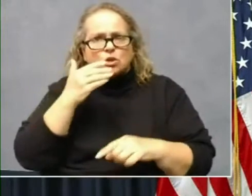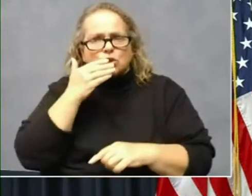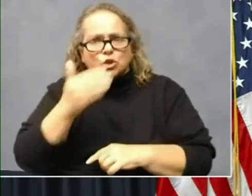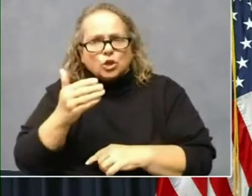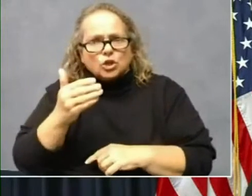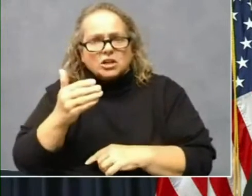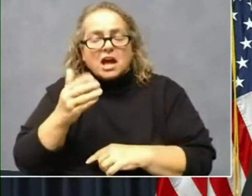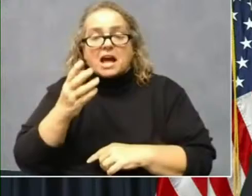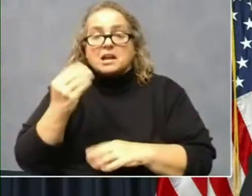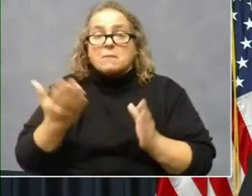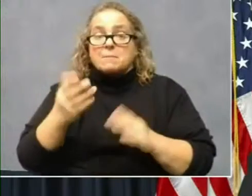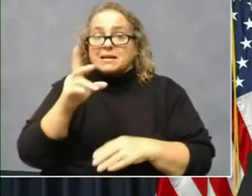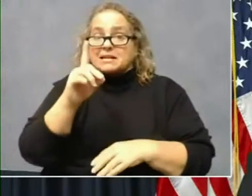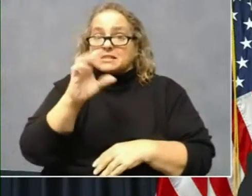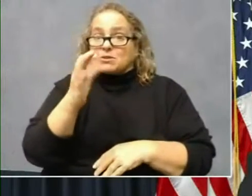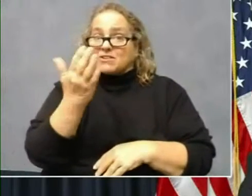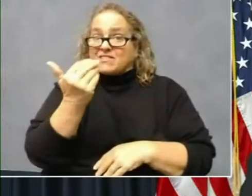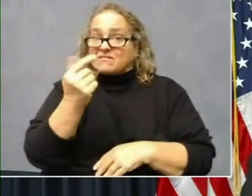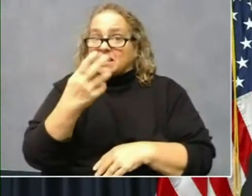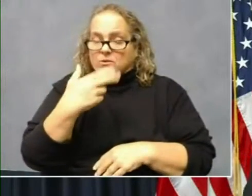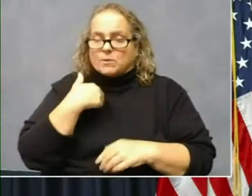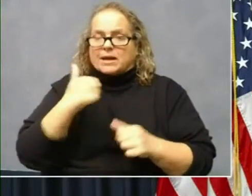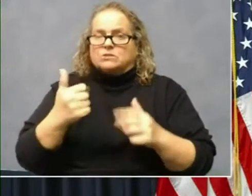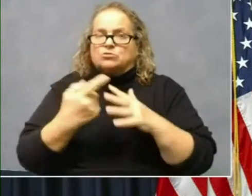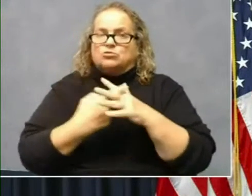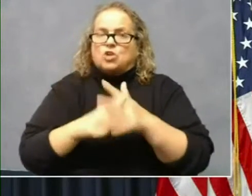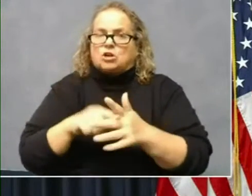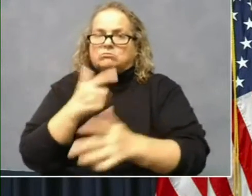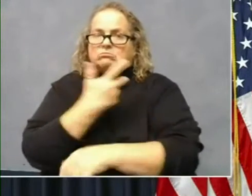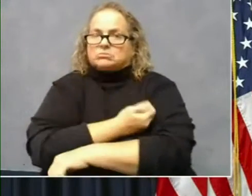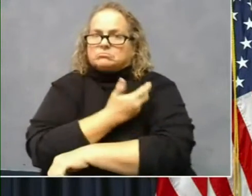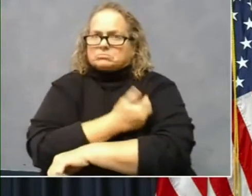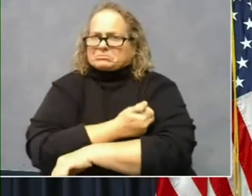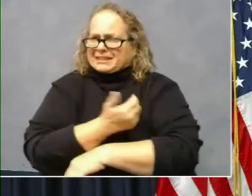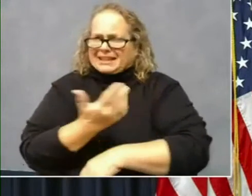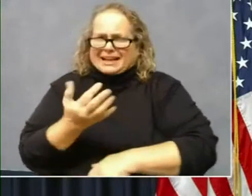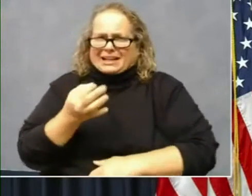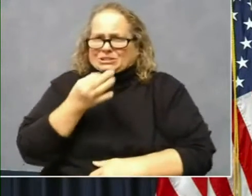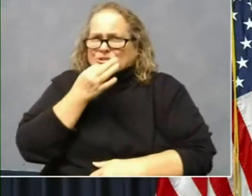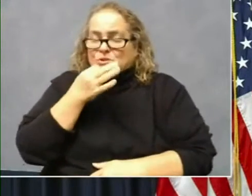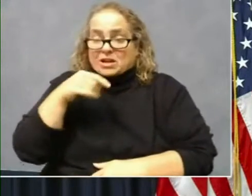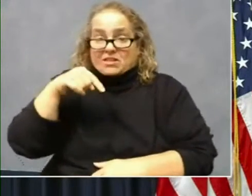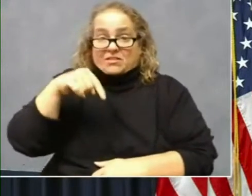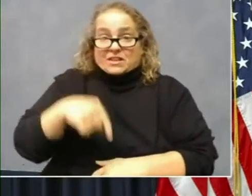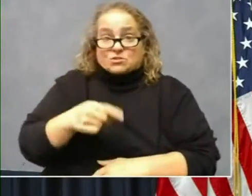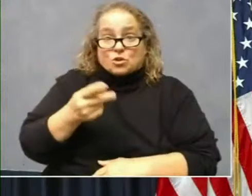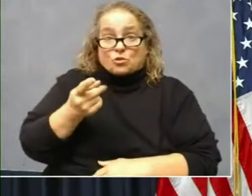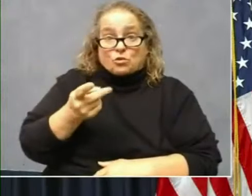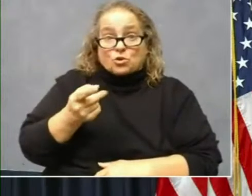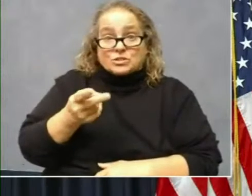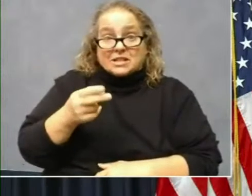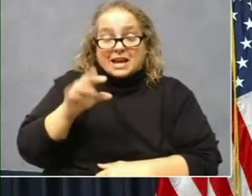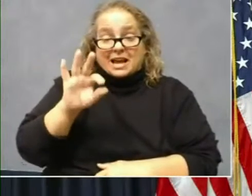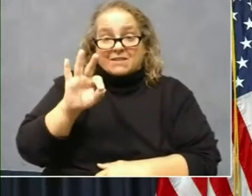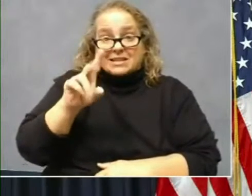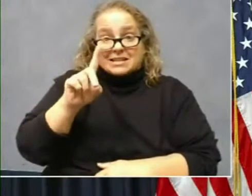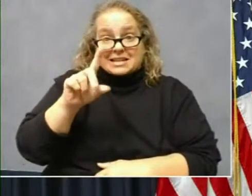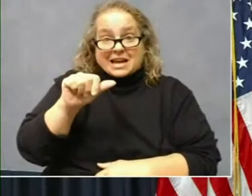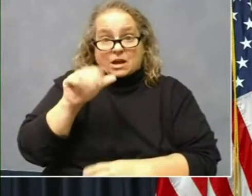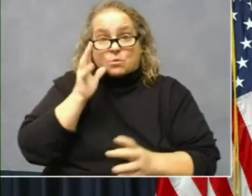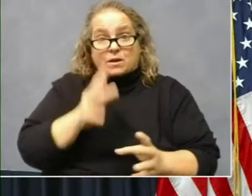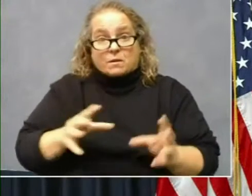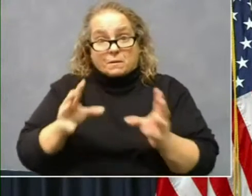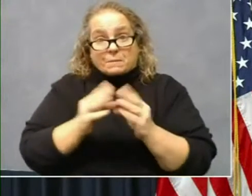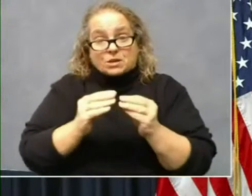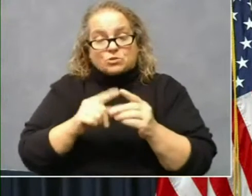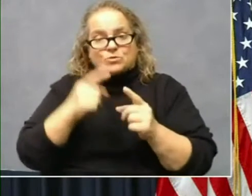15th. That's right around the corner. This Thursday, the FDA meets to consider emergency authorization for that Pfizer